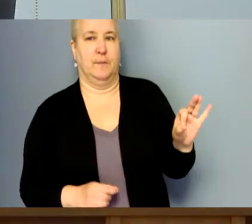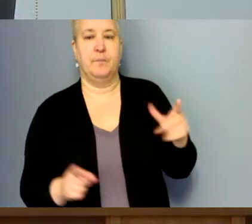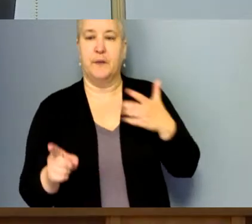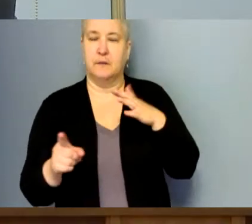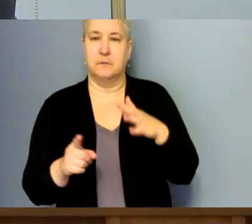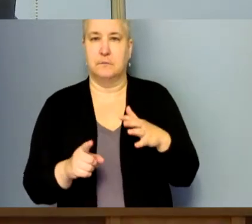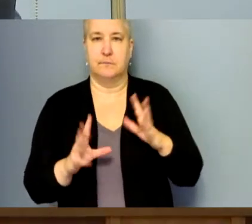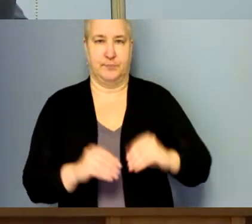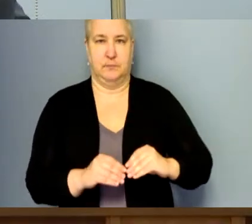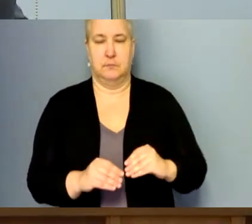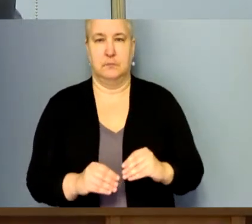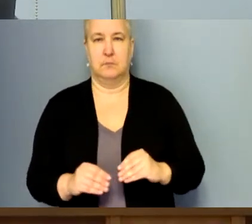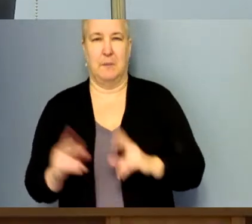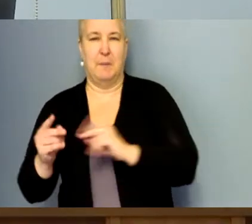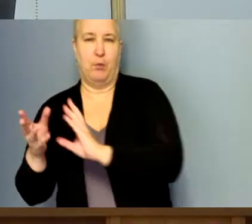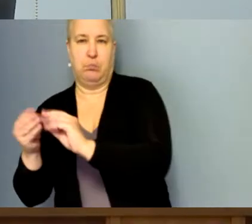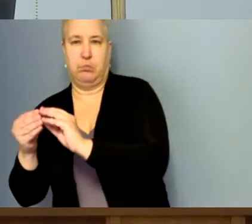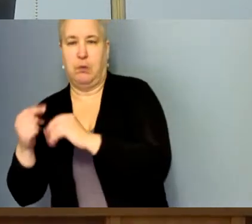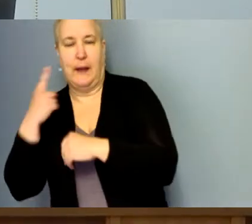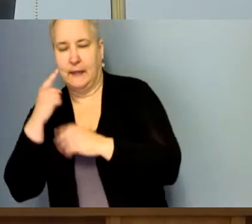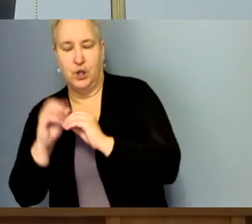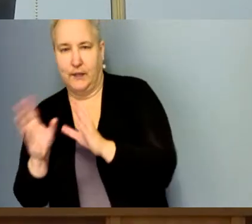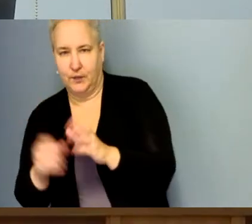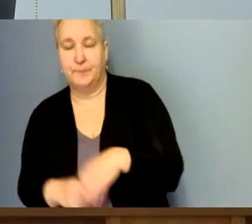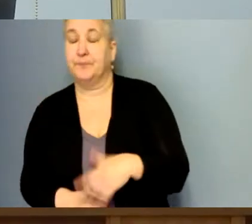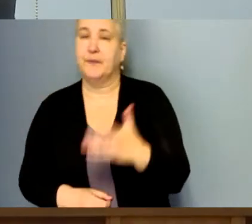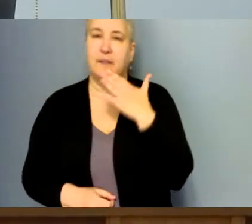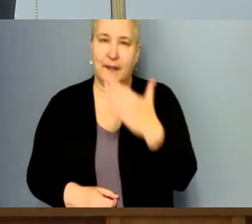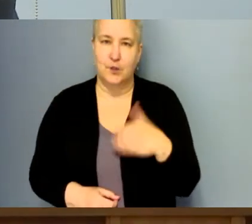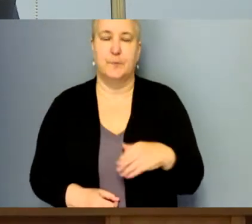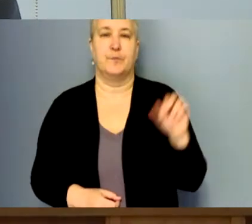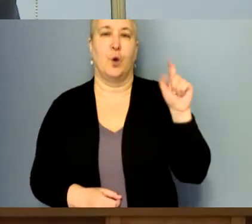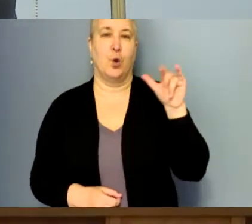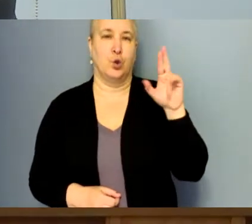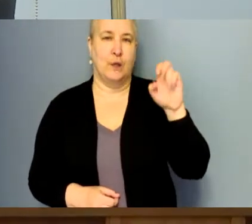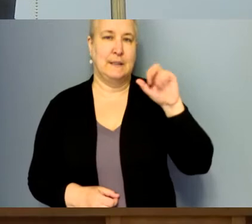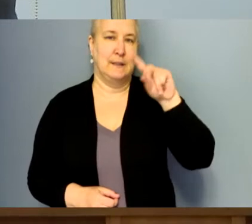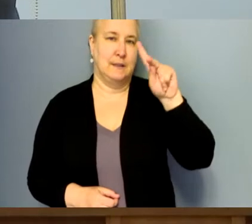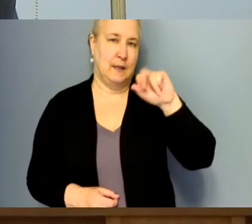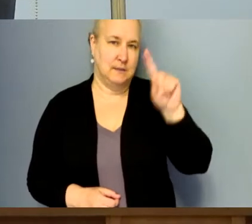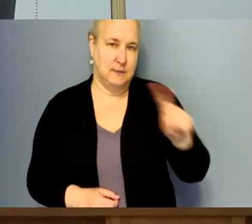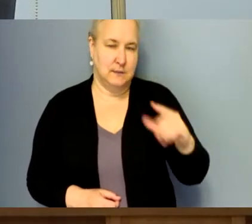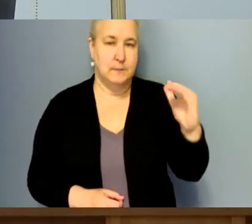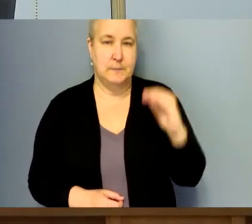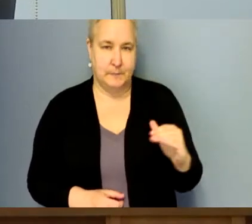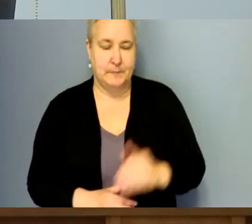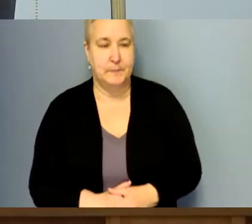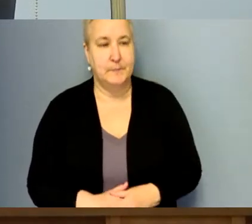Lori Katz?